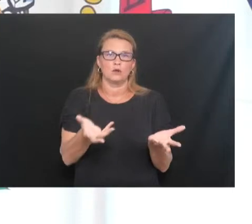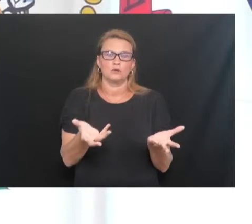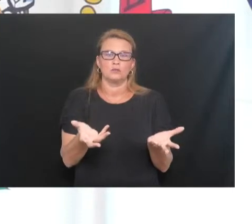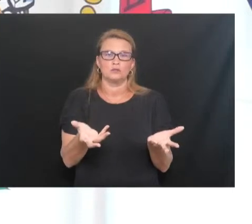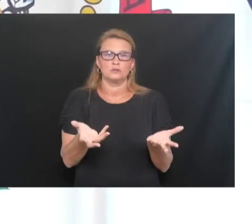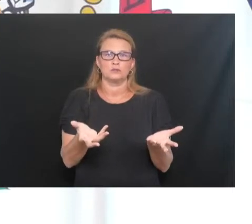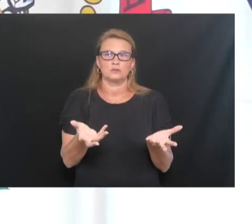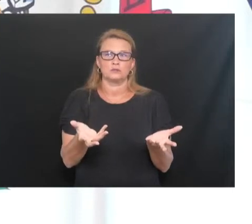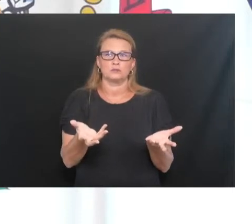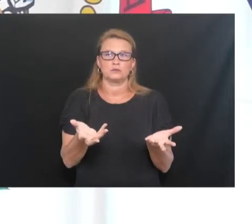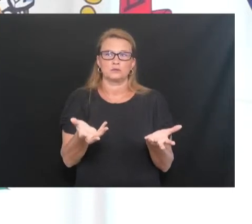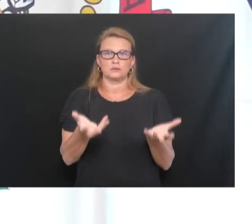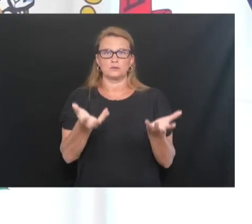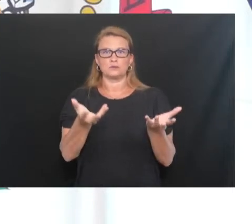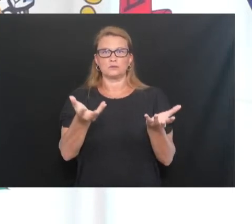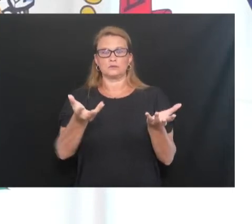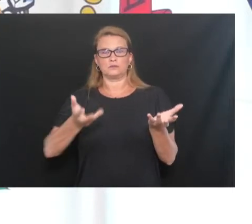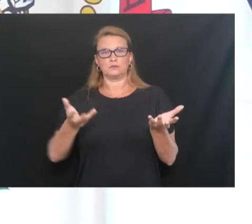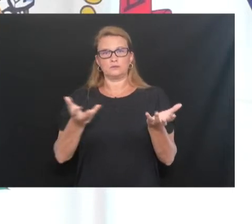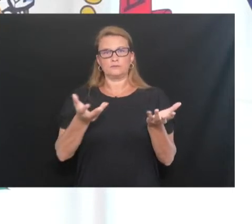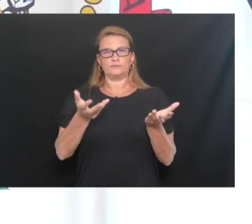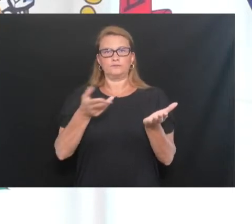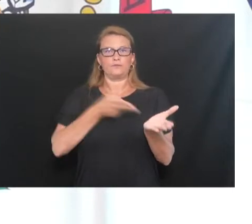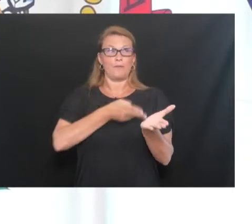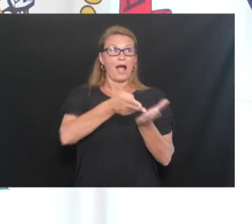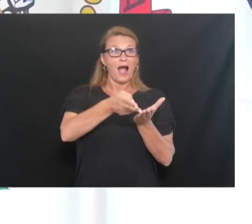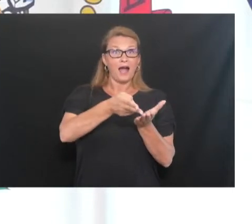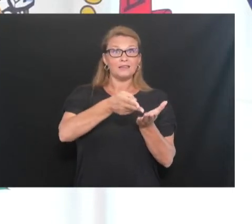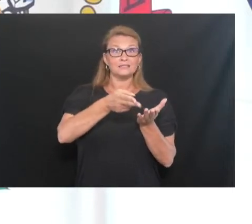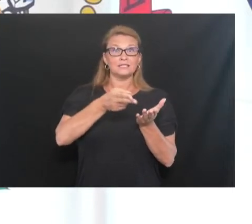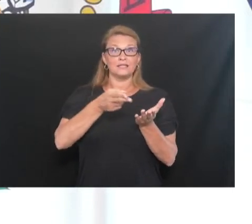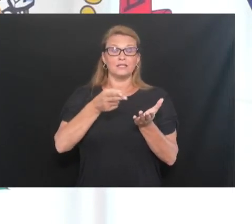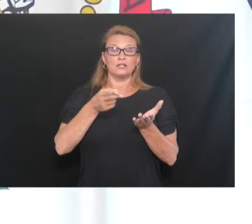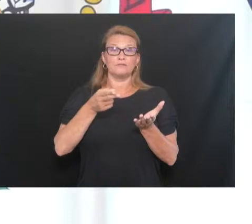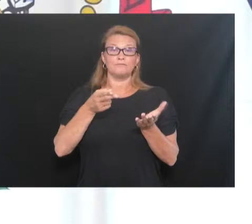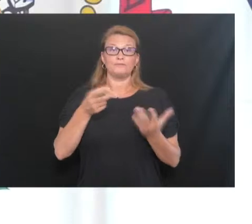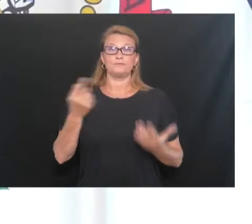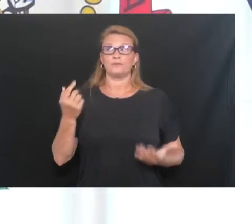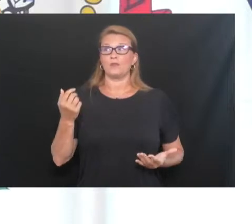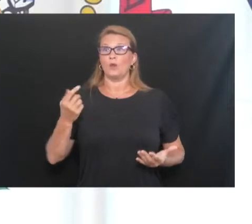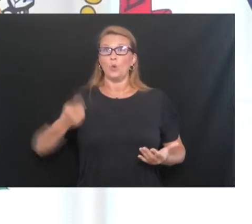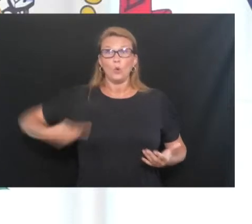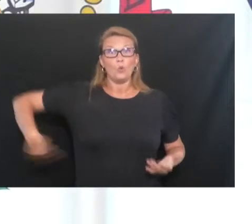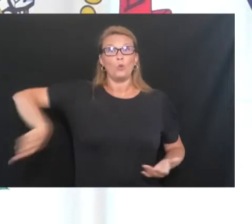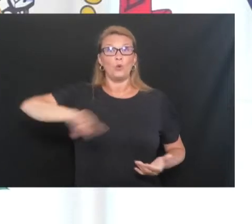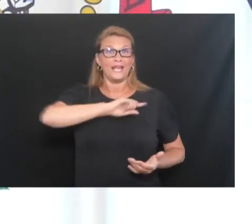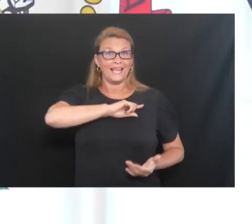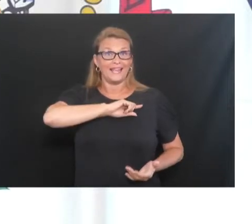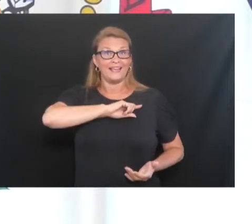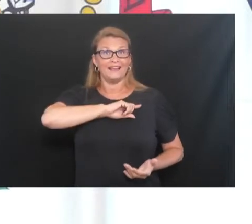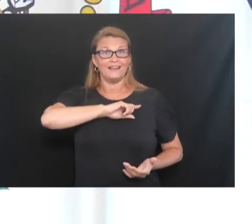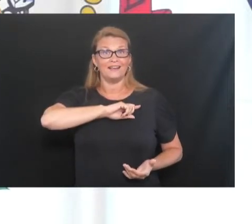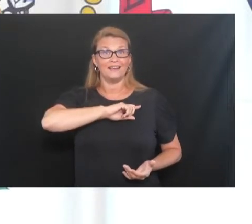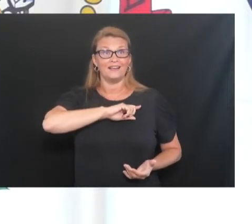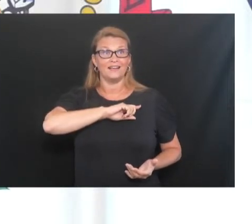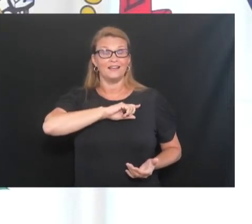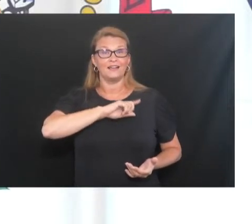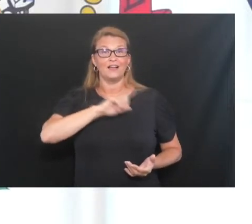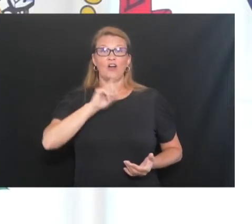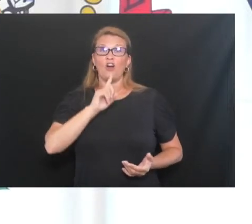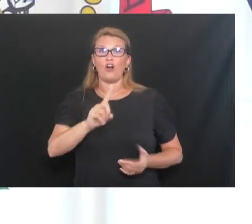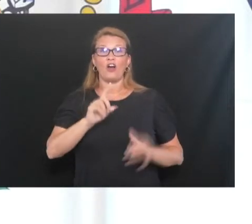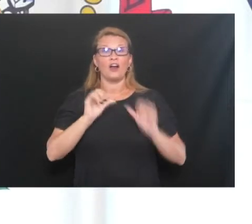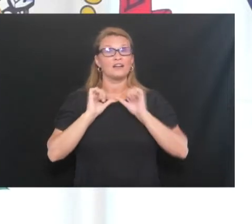even halfway being anything but dead honest with you. Mark, all of us are